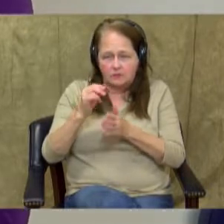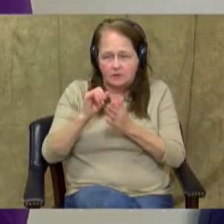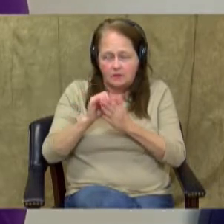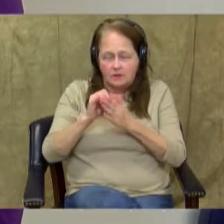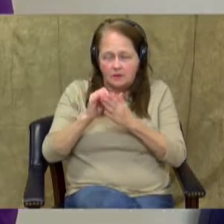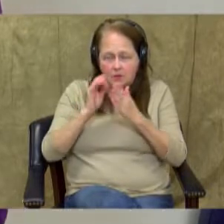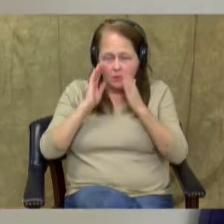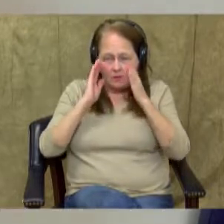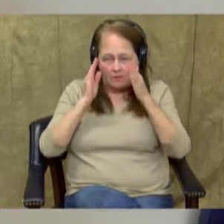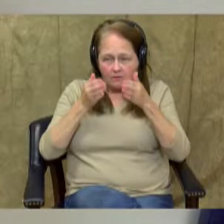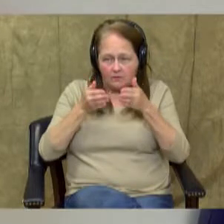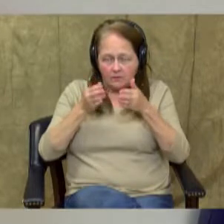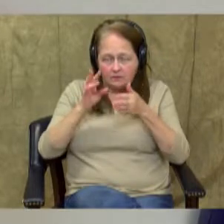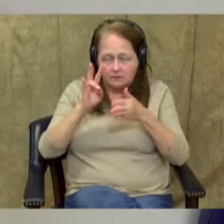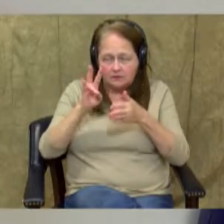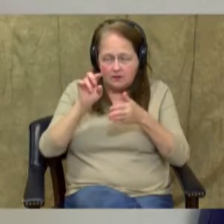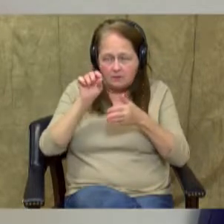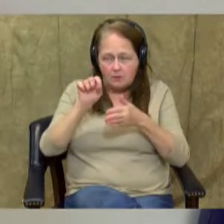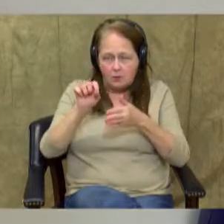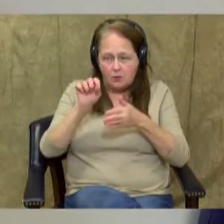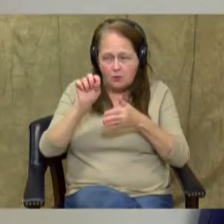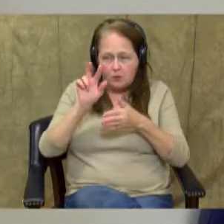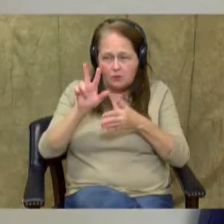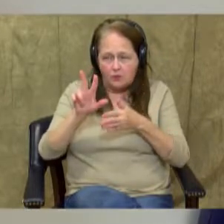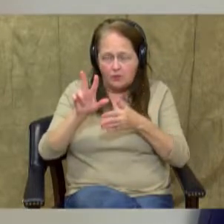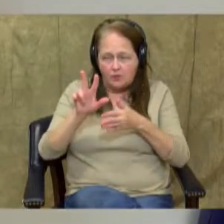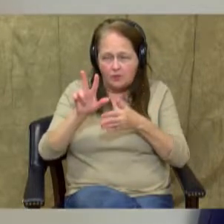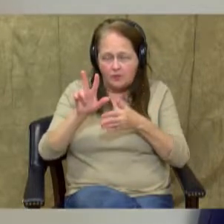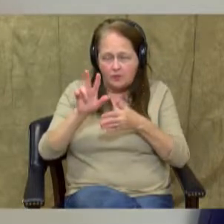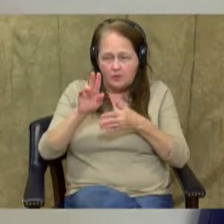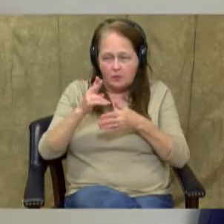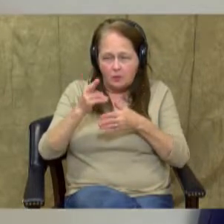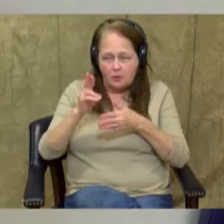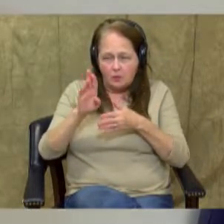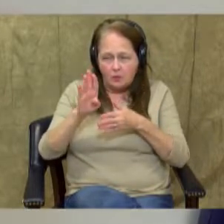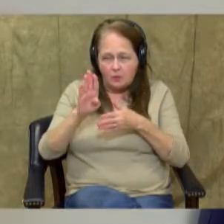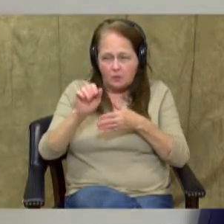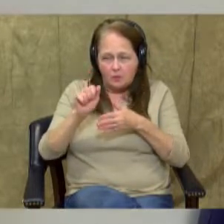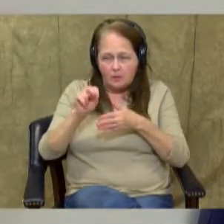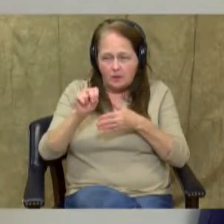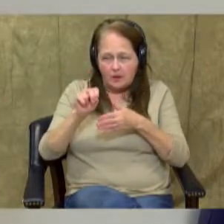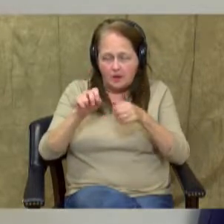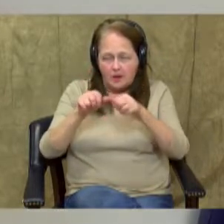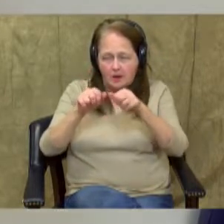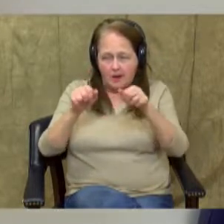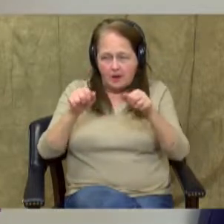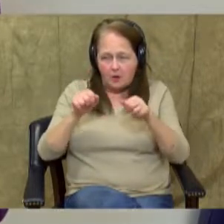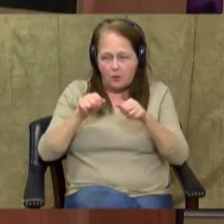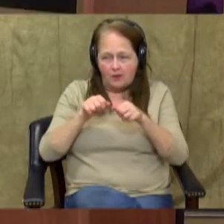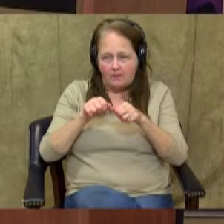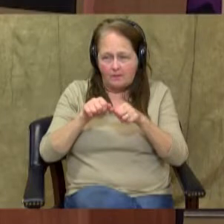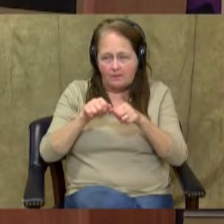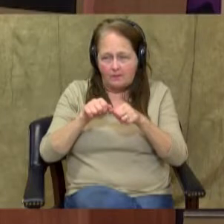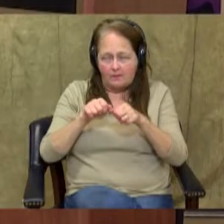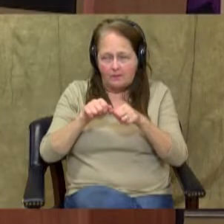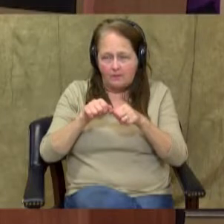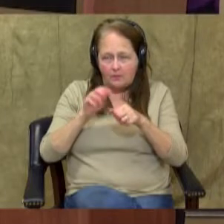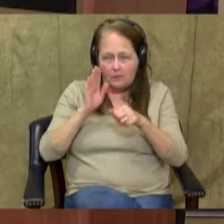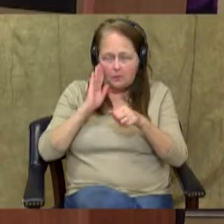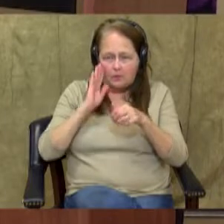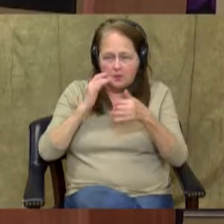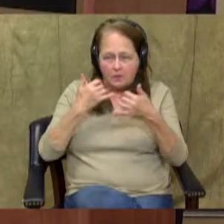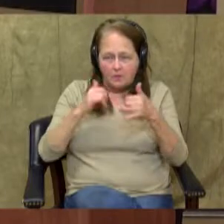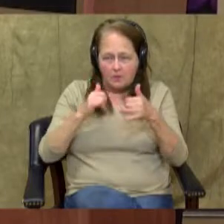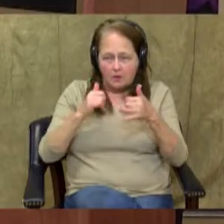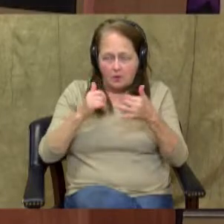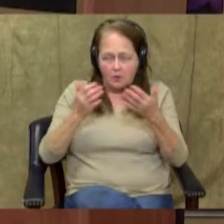focus on is 7.3, which is describing how urban areas interact and influence the surrounding regions. But before we do that, let's play our